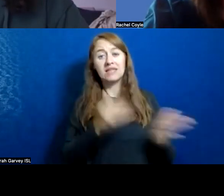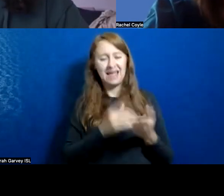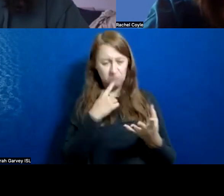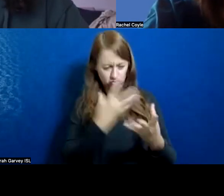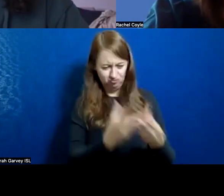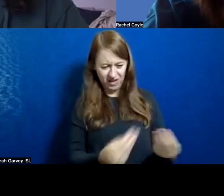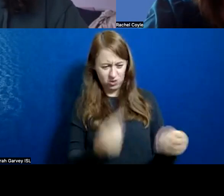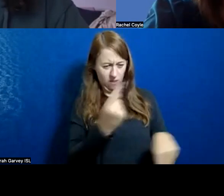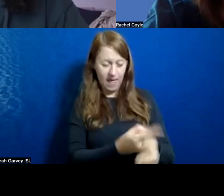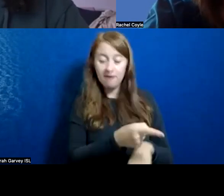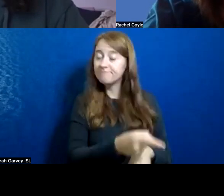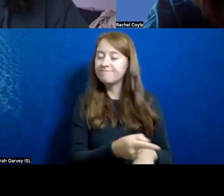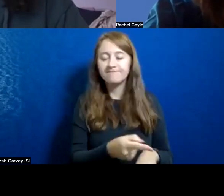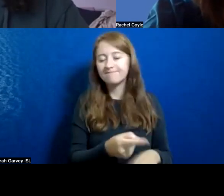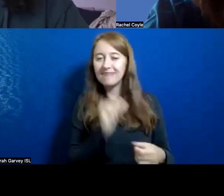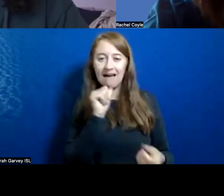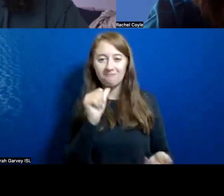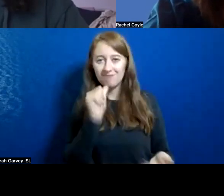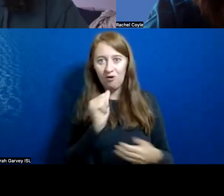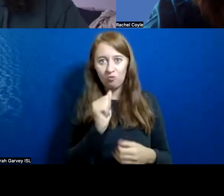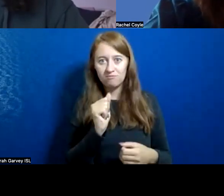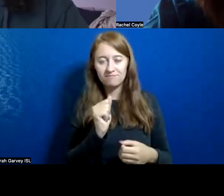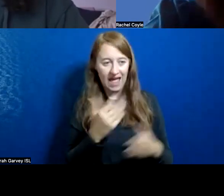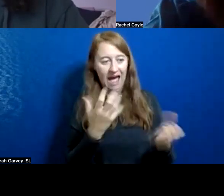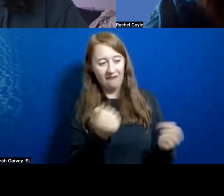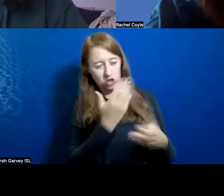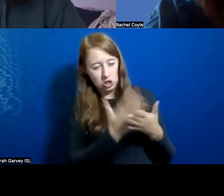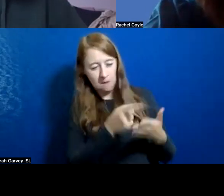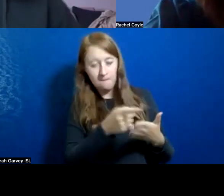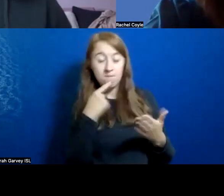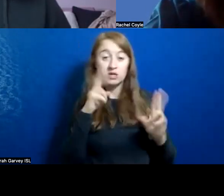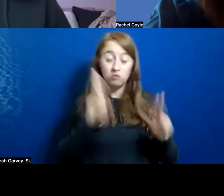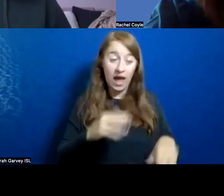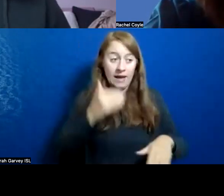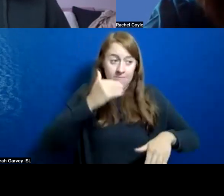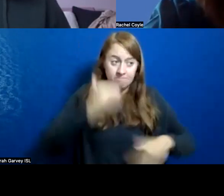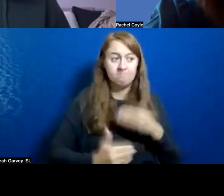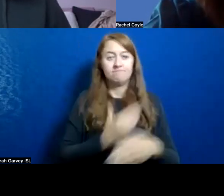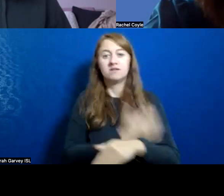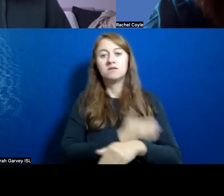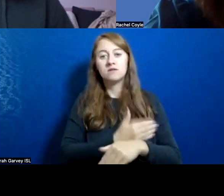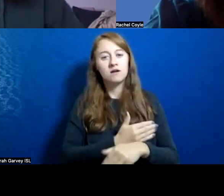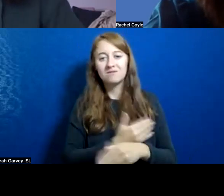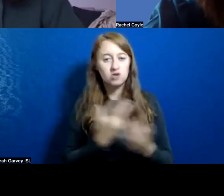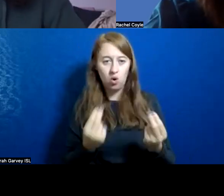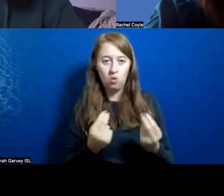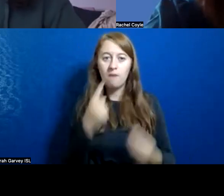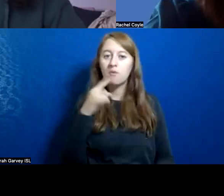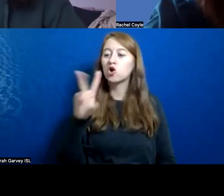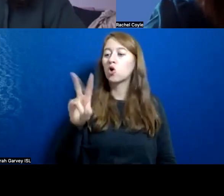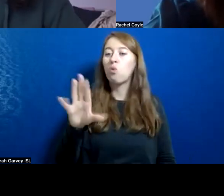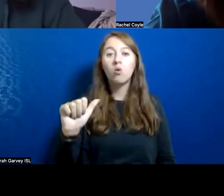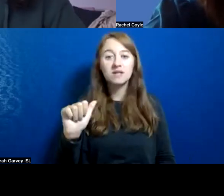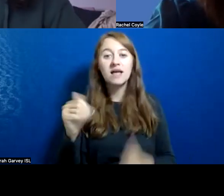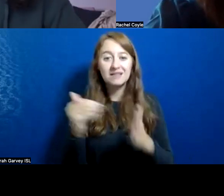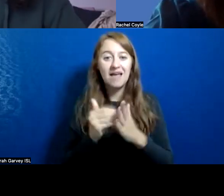resources to put things moving. And yeah, I think it's about quota obviously help, but